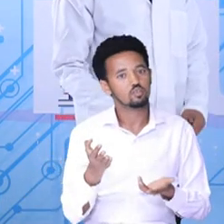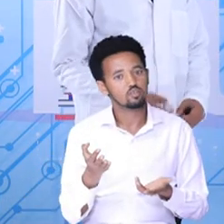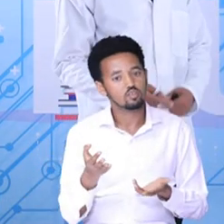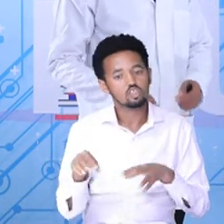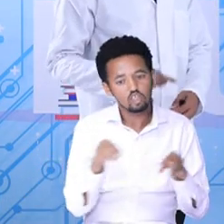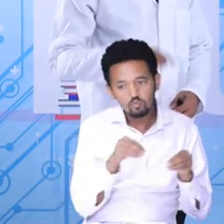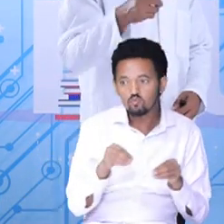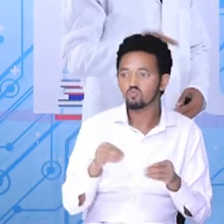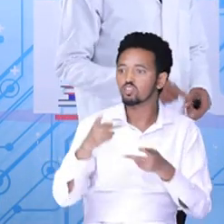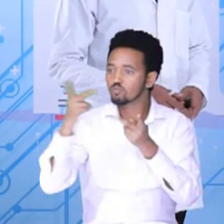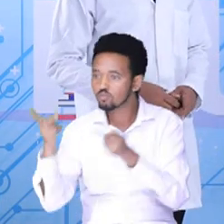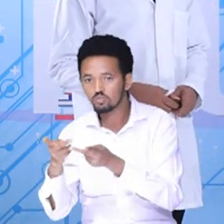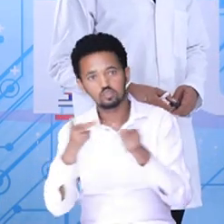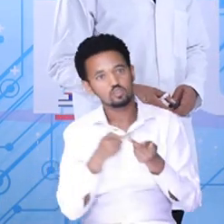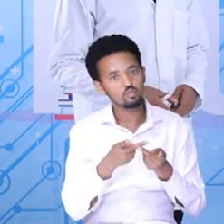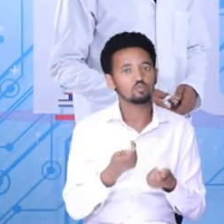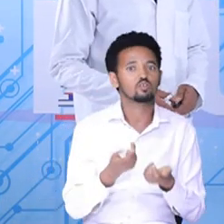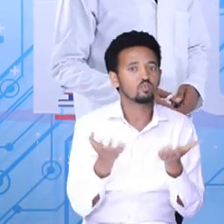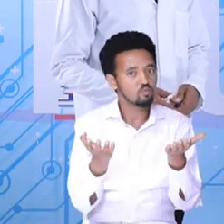They move in order to seek the water